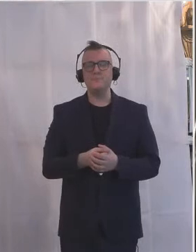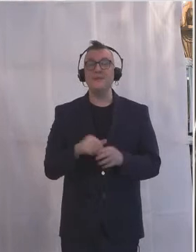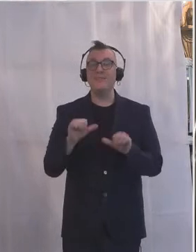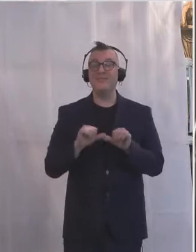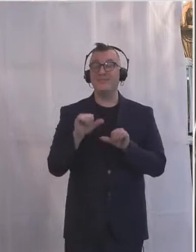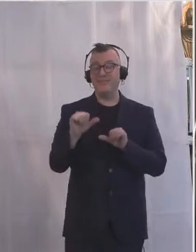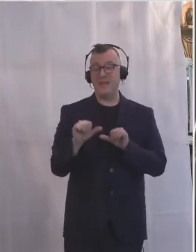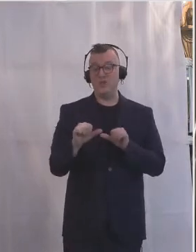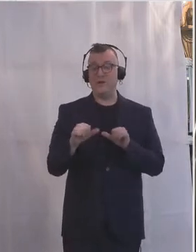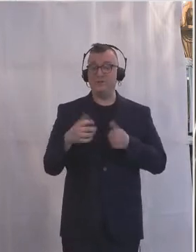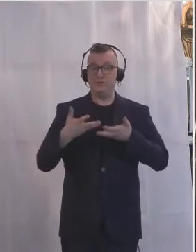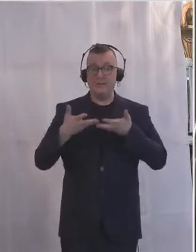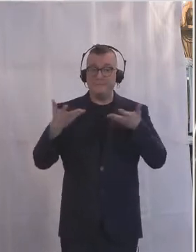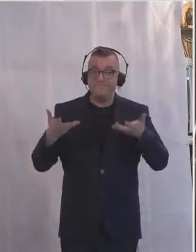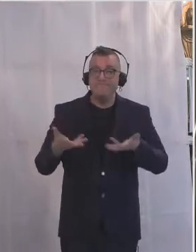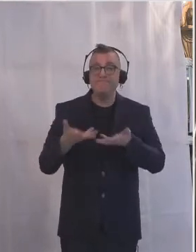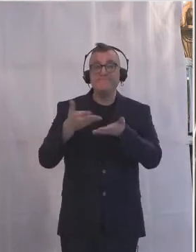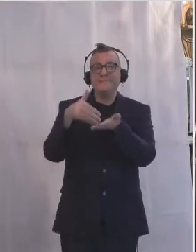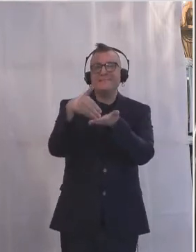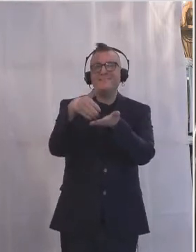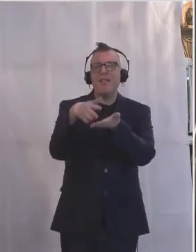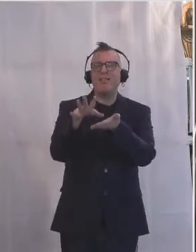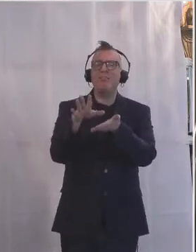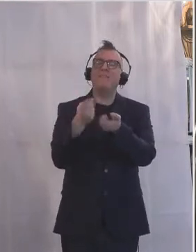the value. You've got to really, you know,